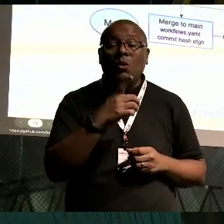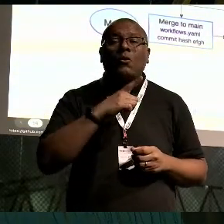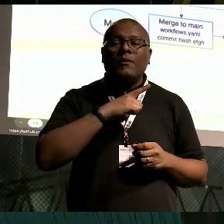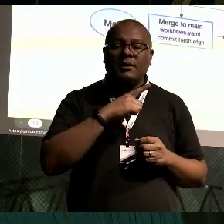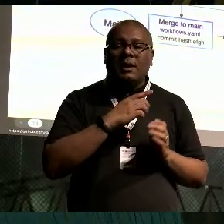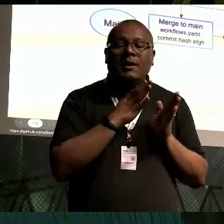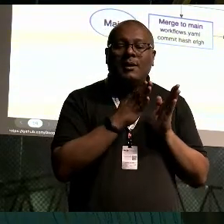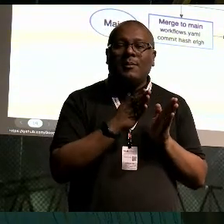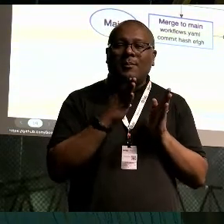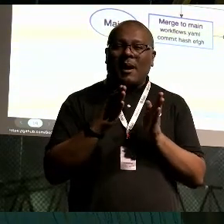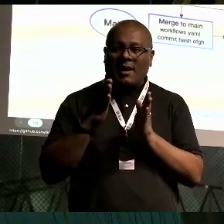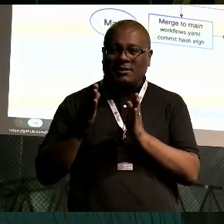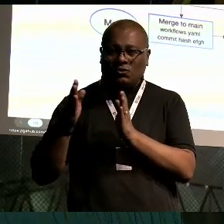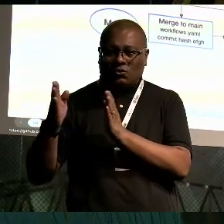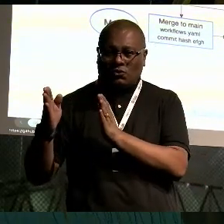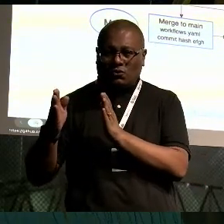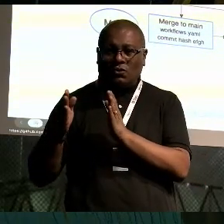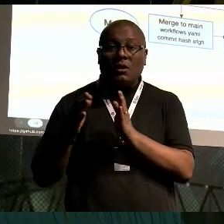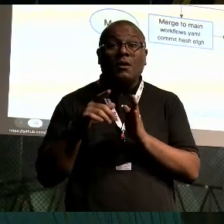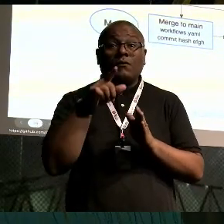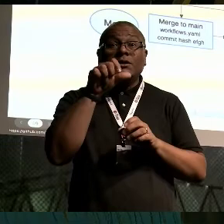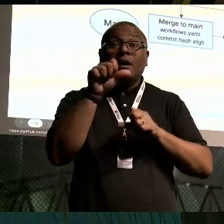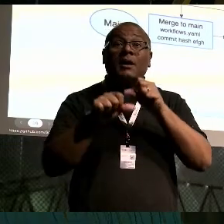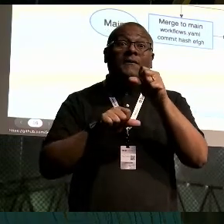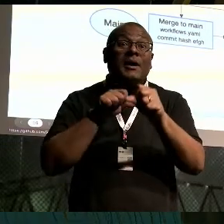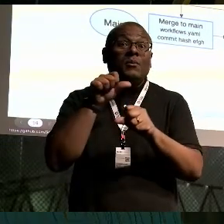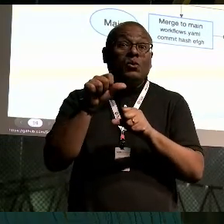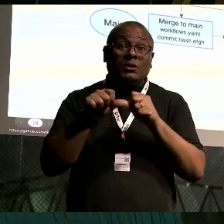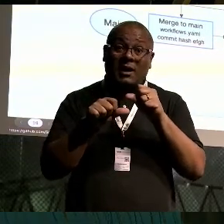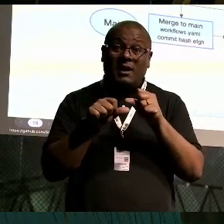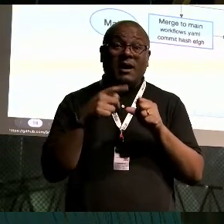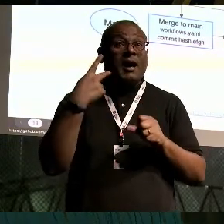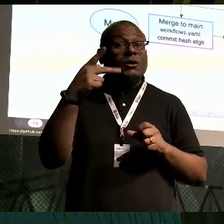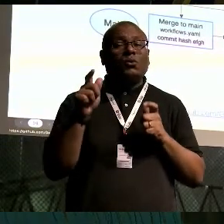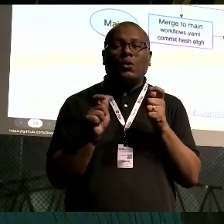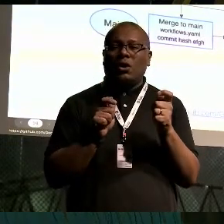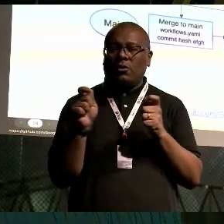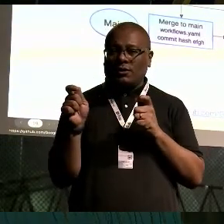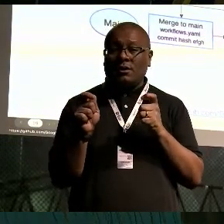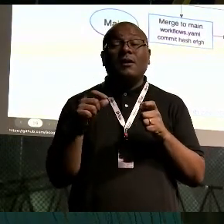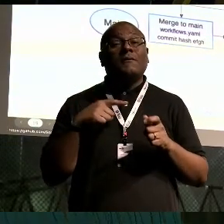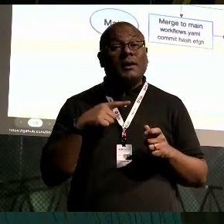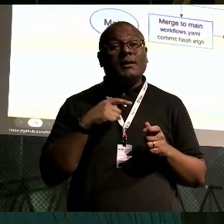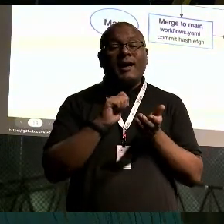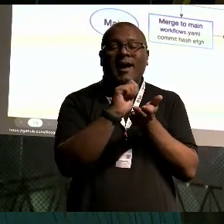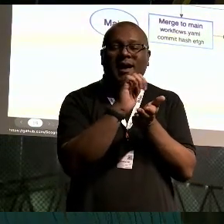branch, change your orchestration YAML, then deploy a test